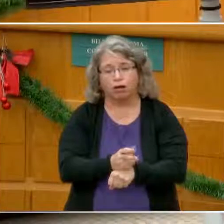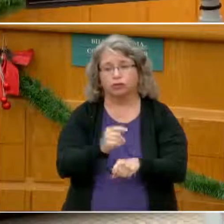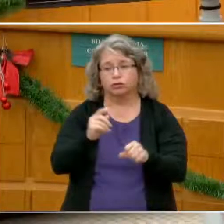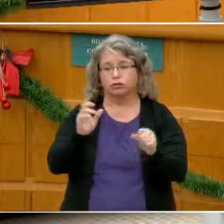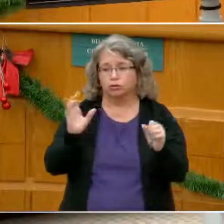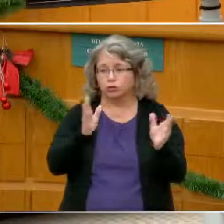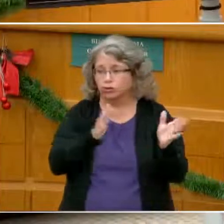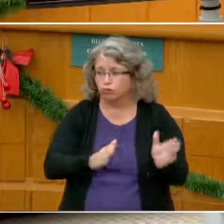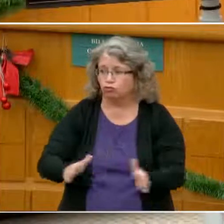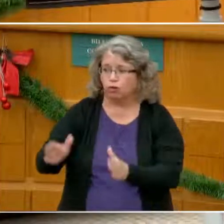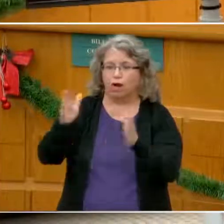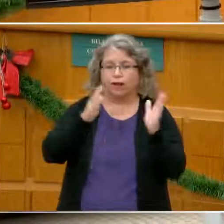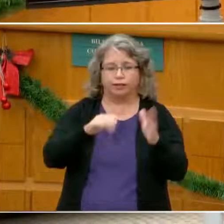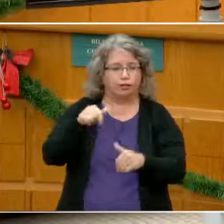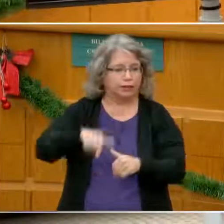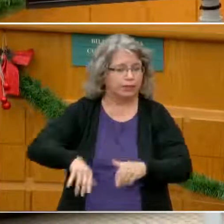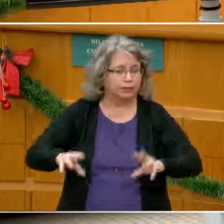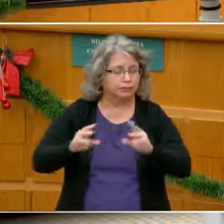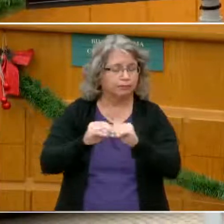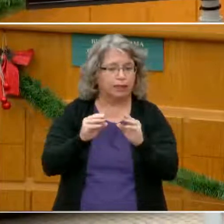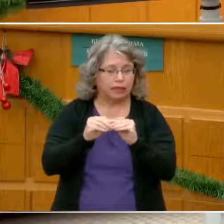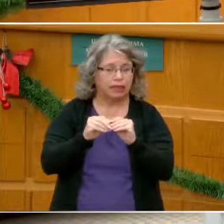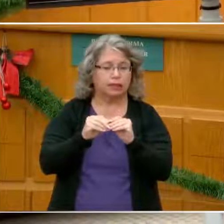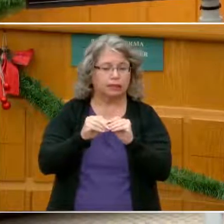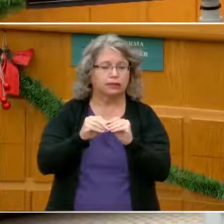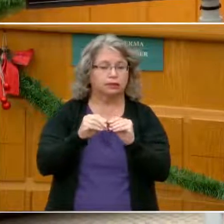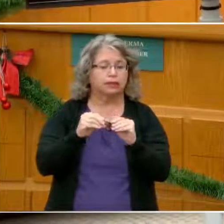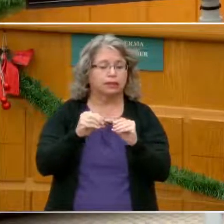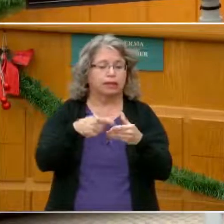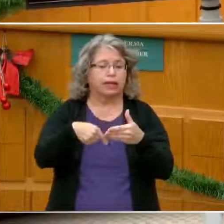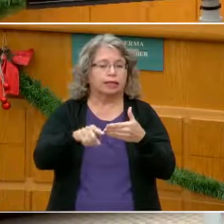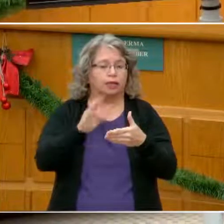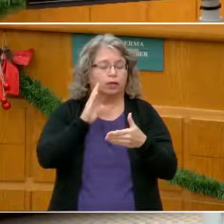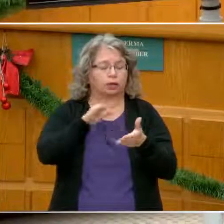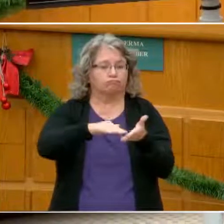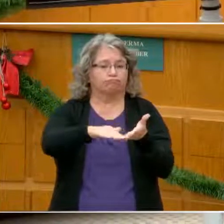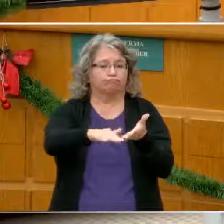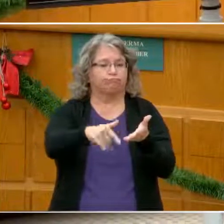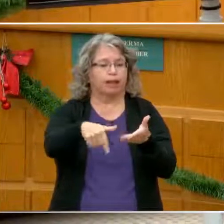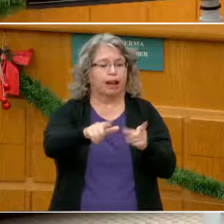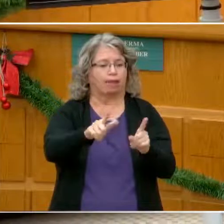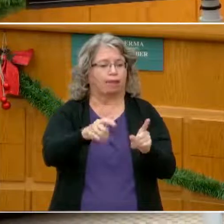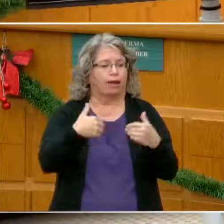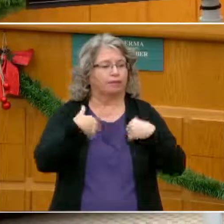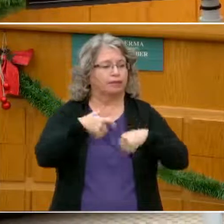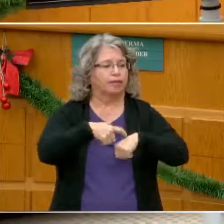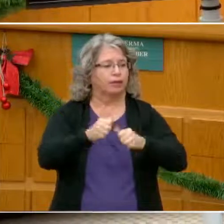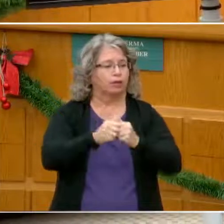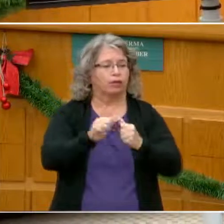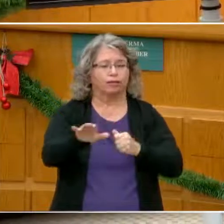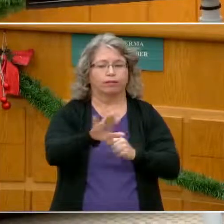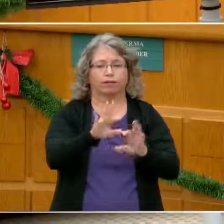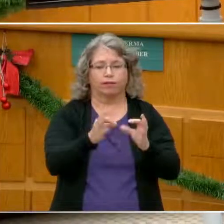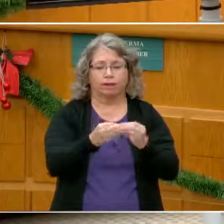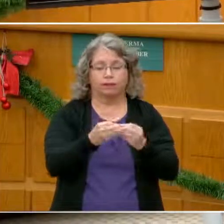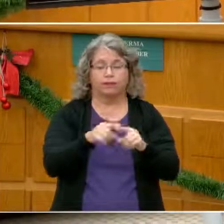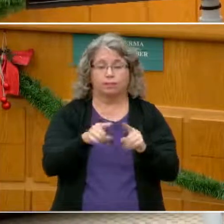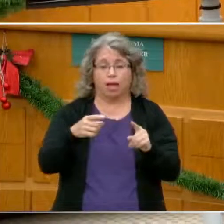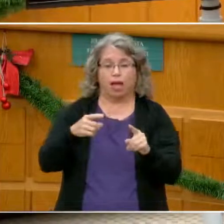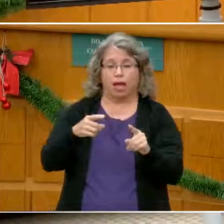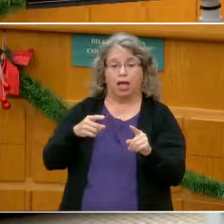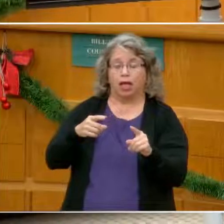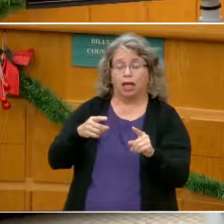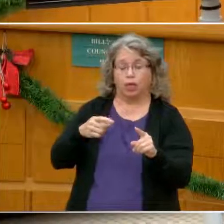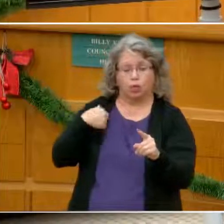year and all the hours they spend, that they can spend time with their families. However, that does not mean that we are not going to be vigilant